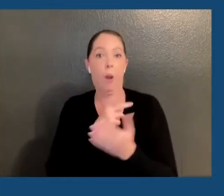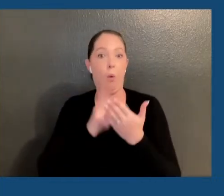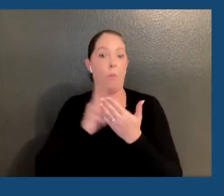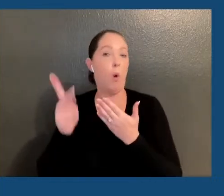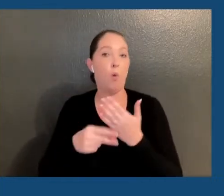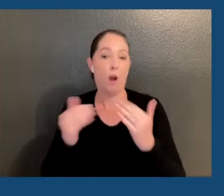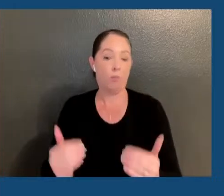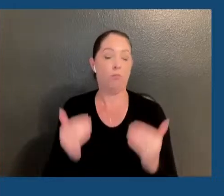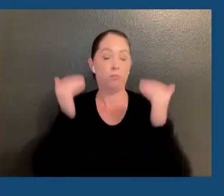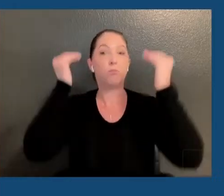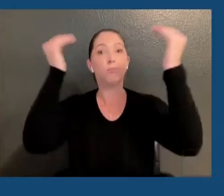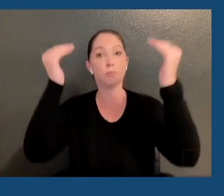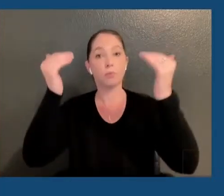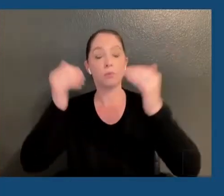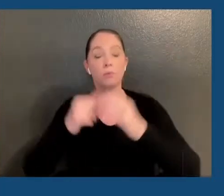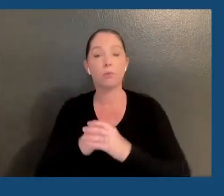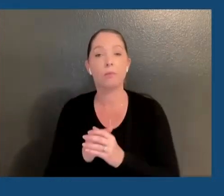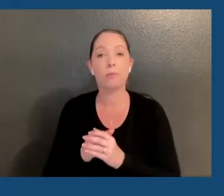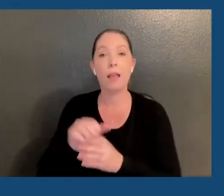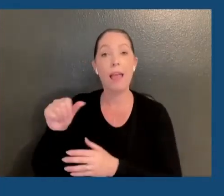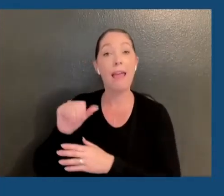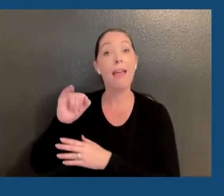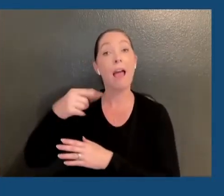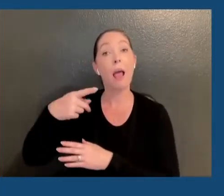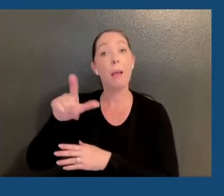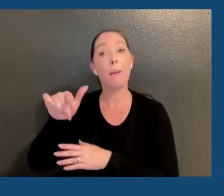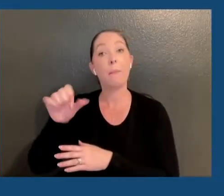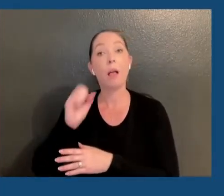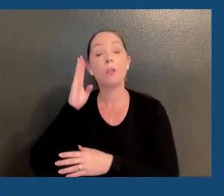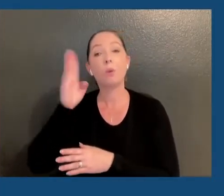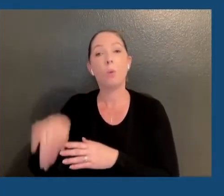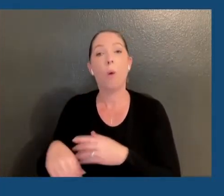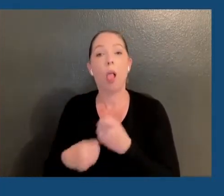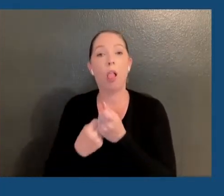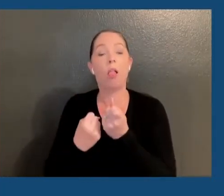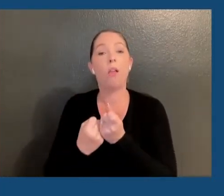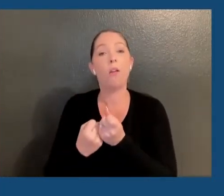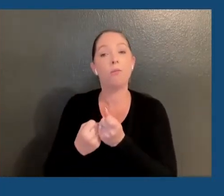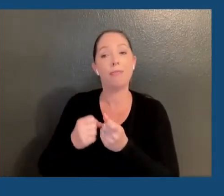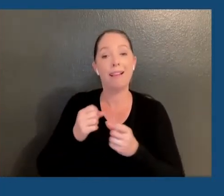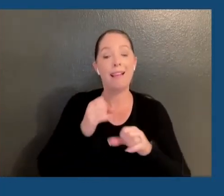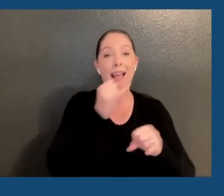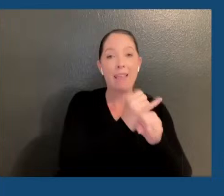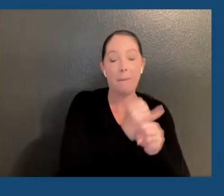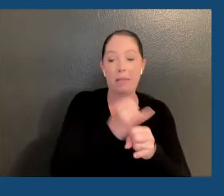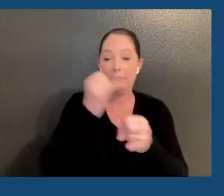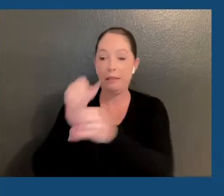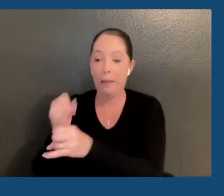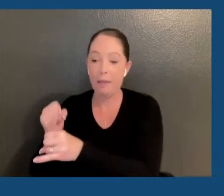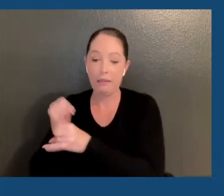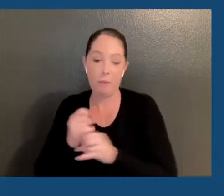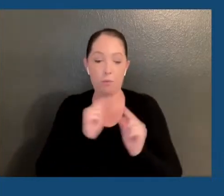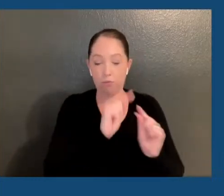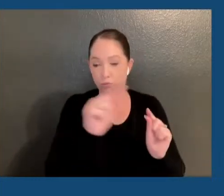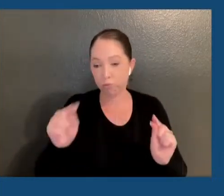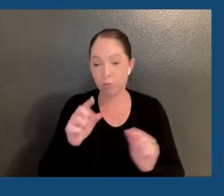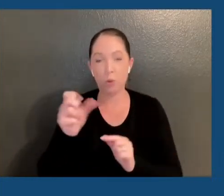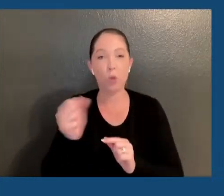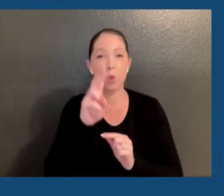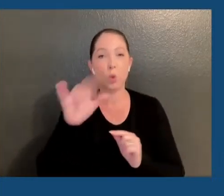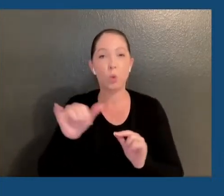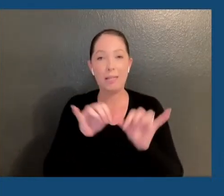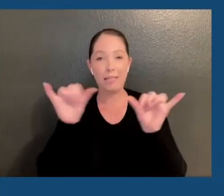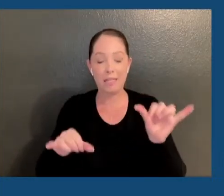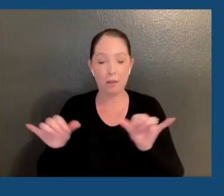time, AI Plus will empower inter-campus collaborations that serve the entire SUNY system and the state as